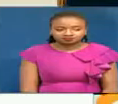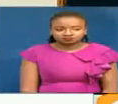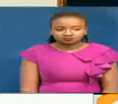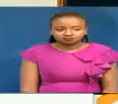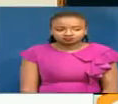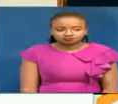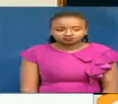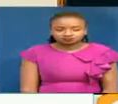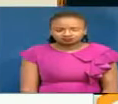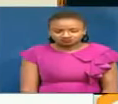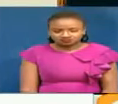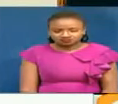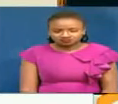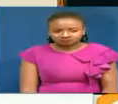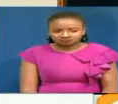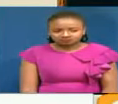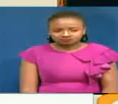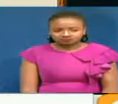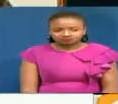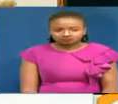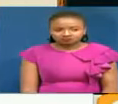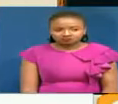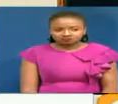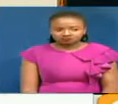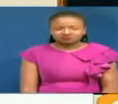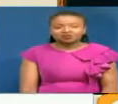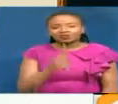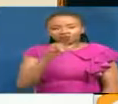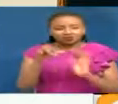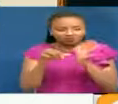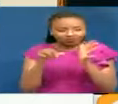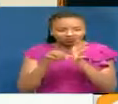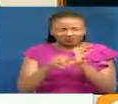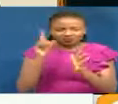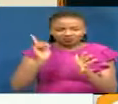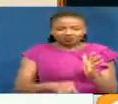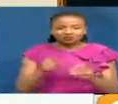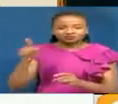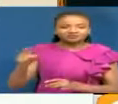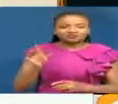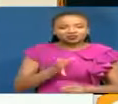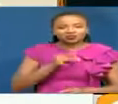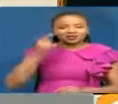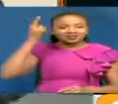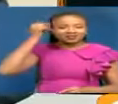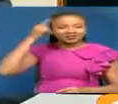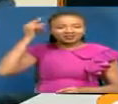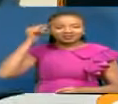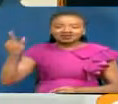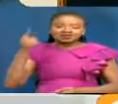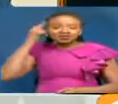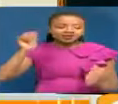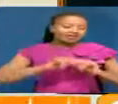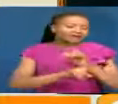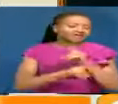I think one of the major problems facing the implementation of the CBC is the Mudeo mentality, that everything is onward. We have boardroom organization just